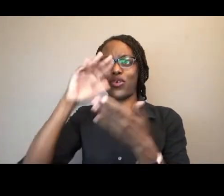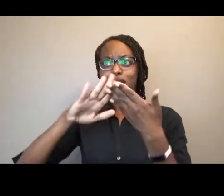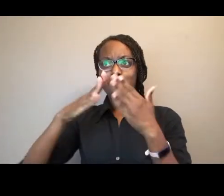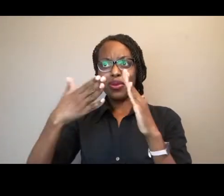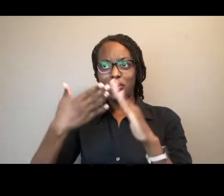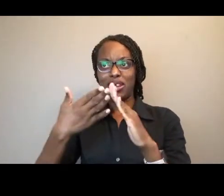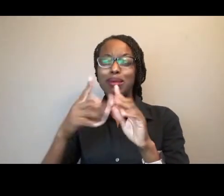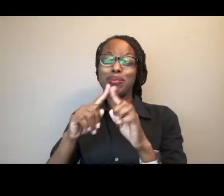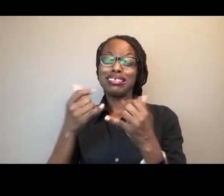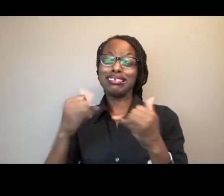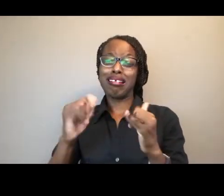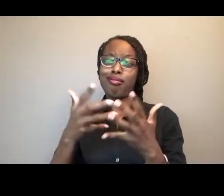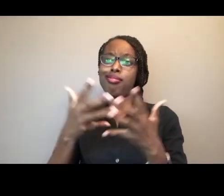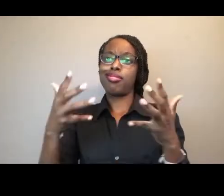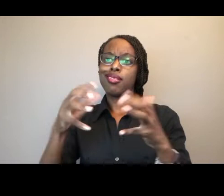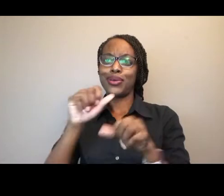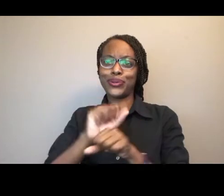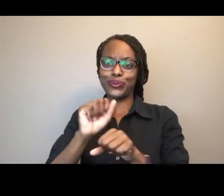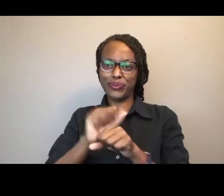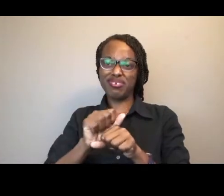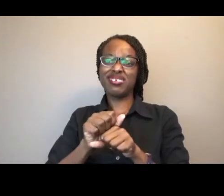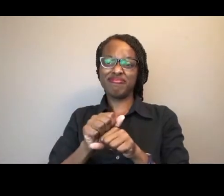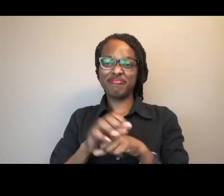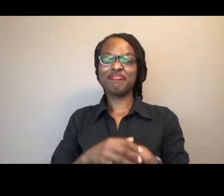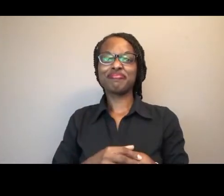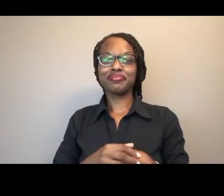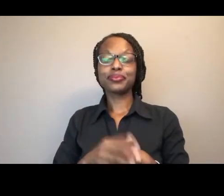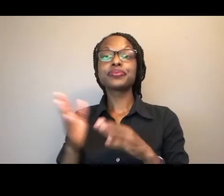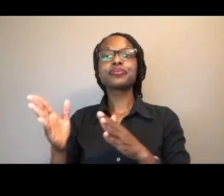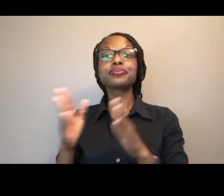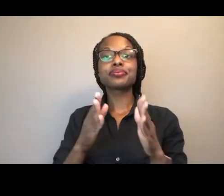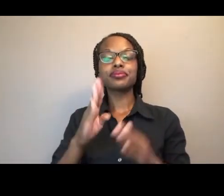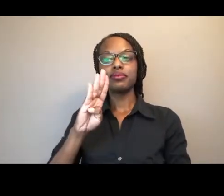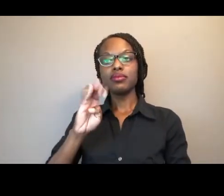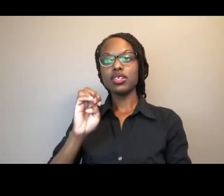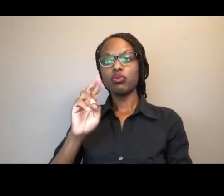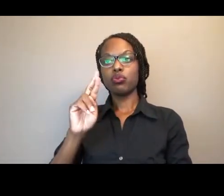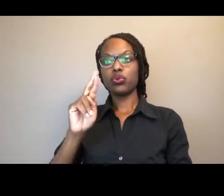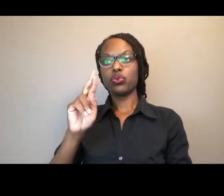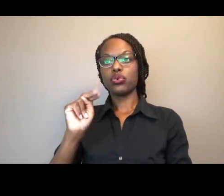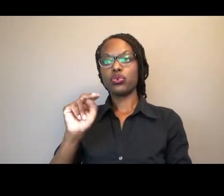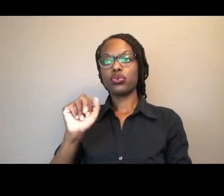That's when the whole world book